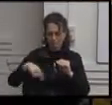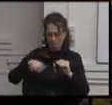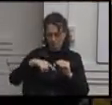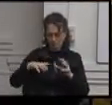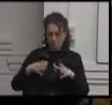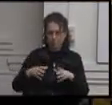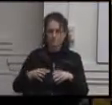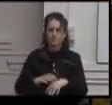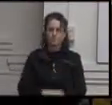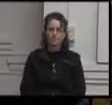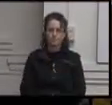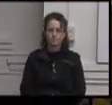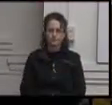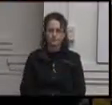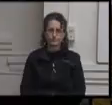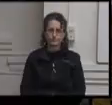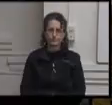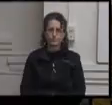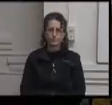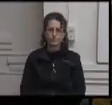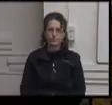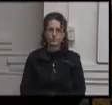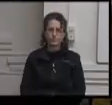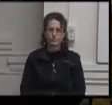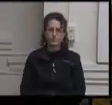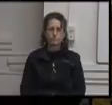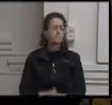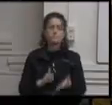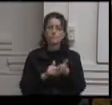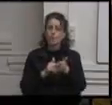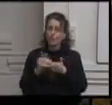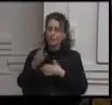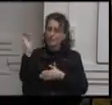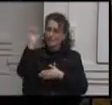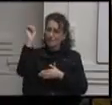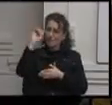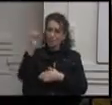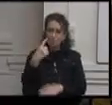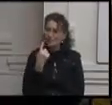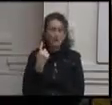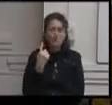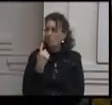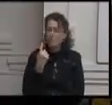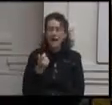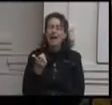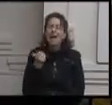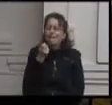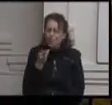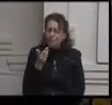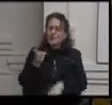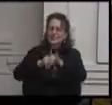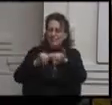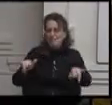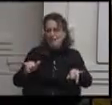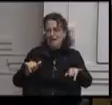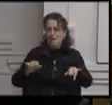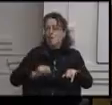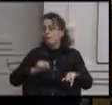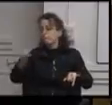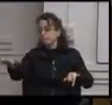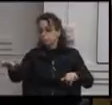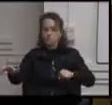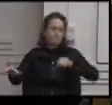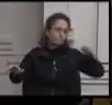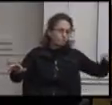we often nowadays are out on more than one emergency at a time, and we looked at